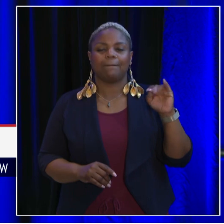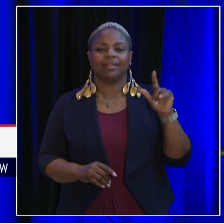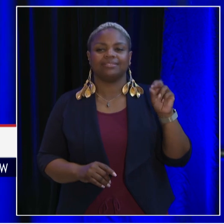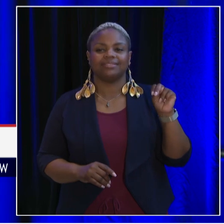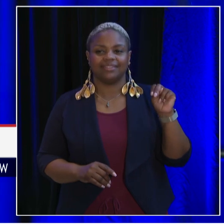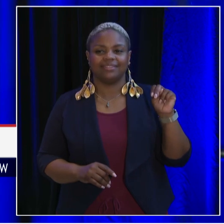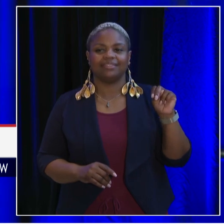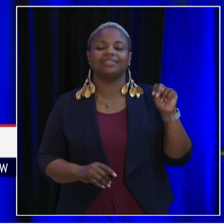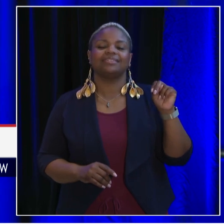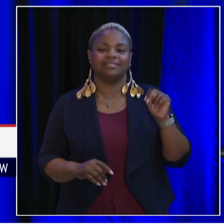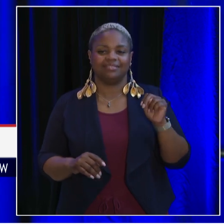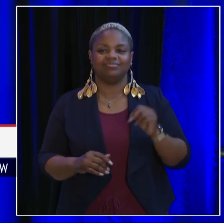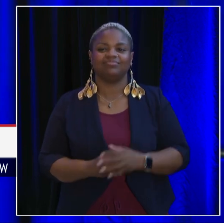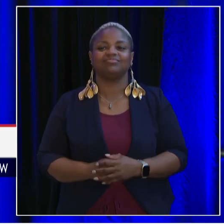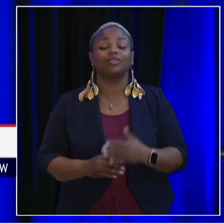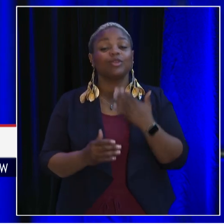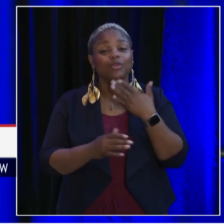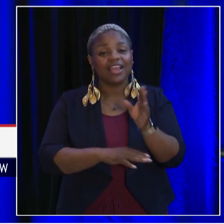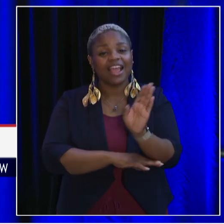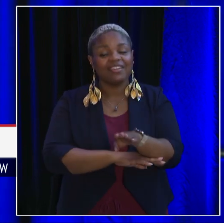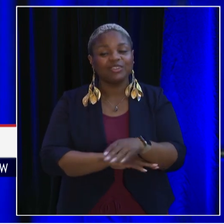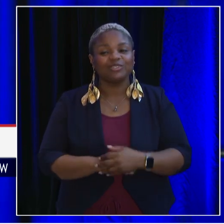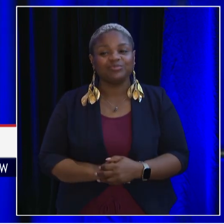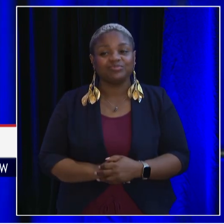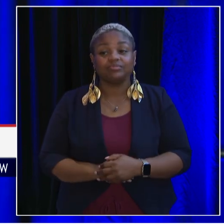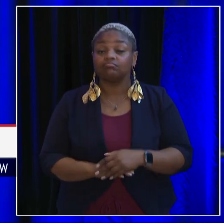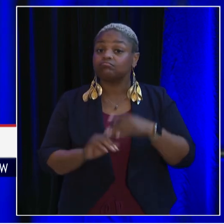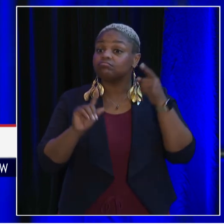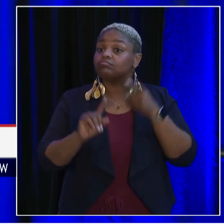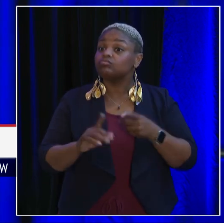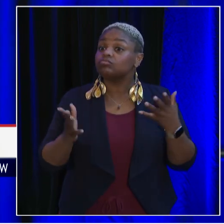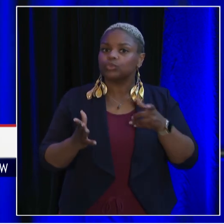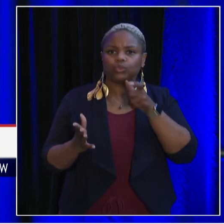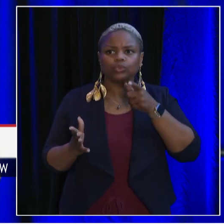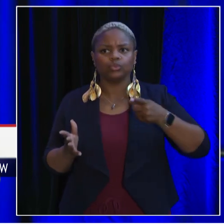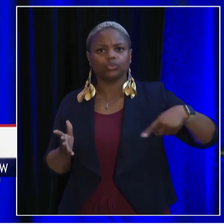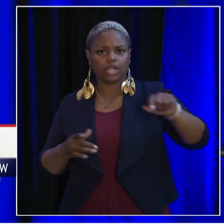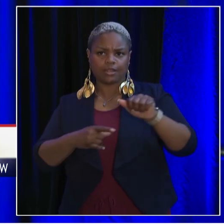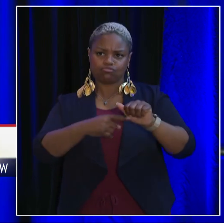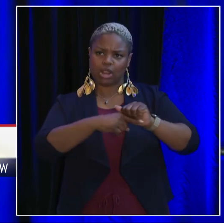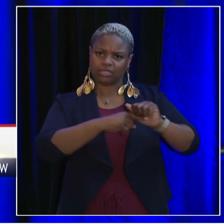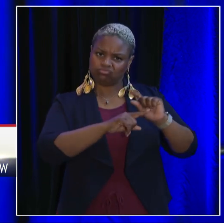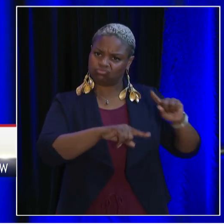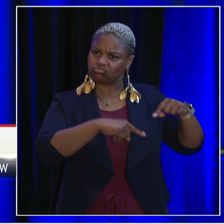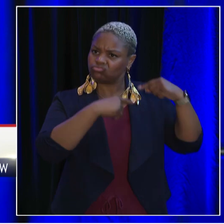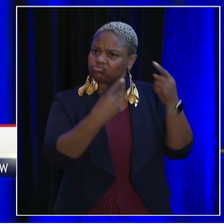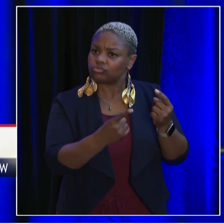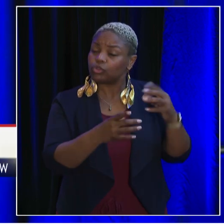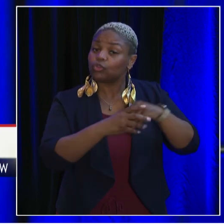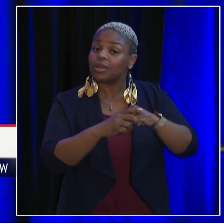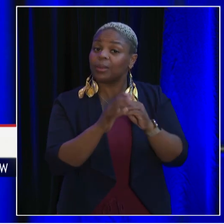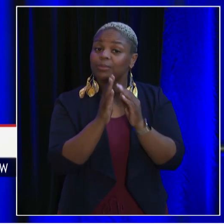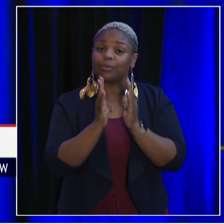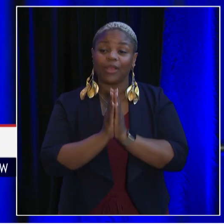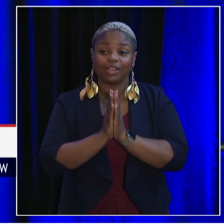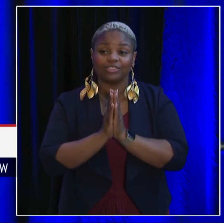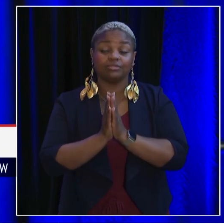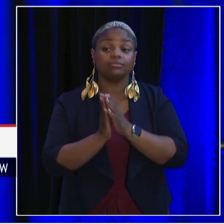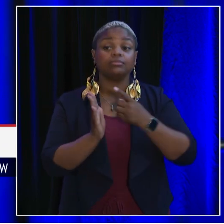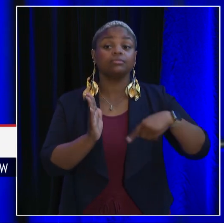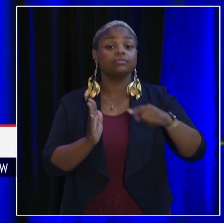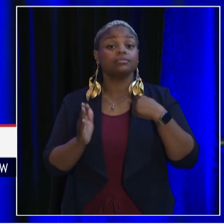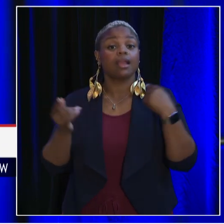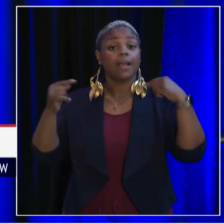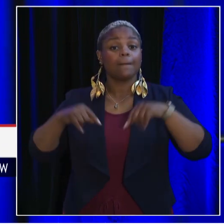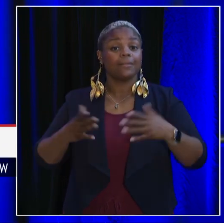Good afternoon. Certainly I invite those whose practice is to include prayer, that all of us might come together,